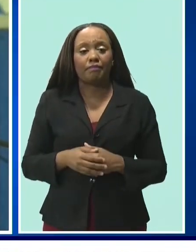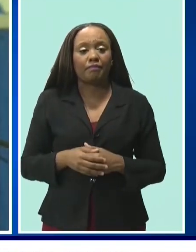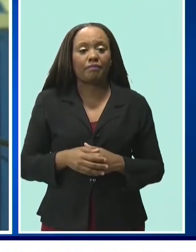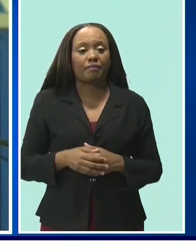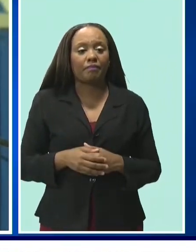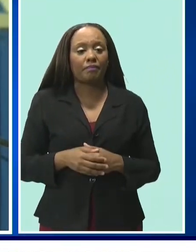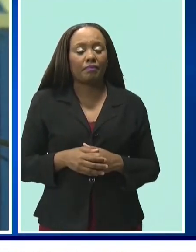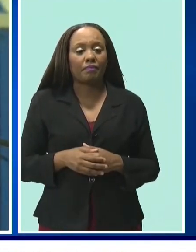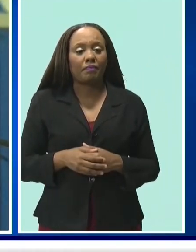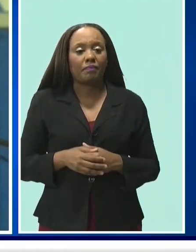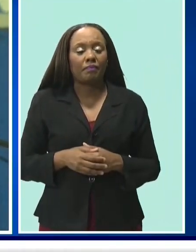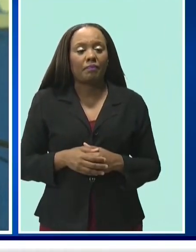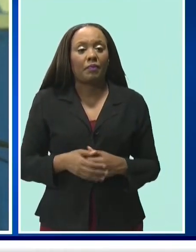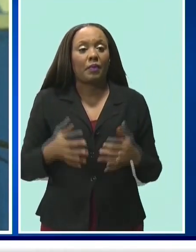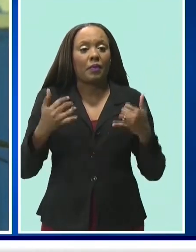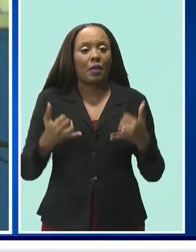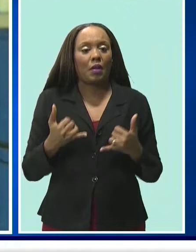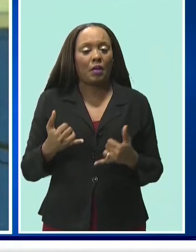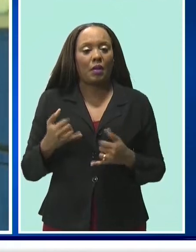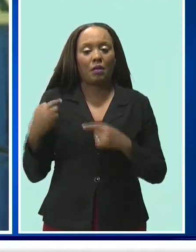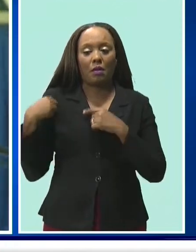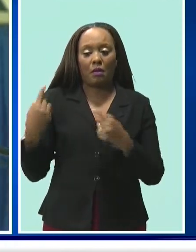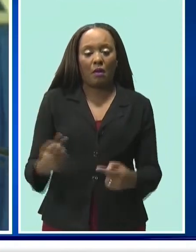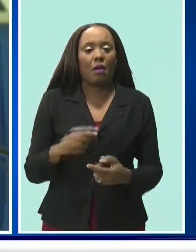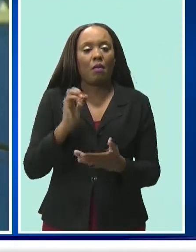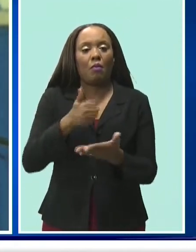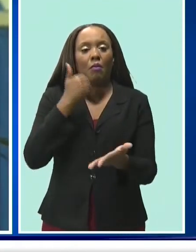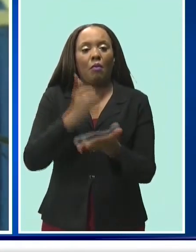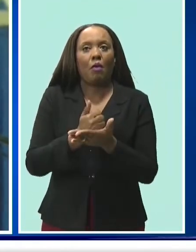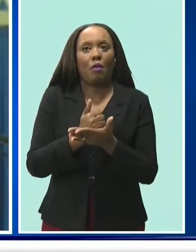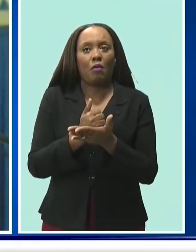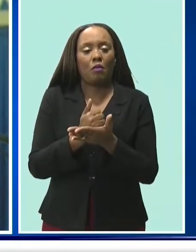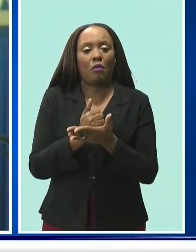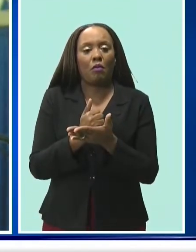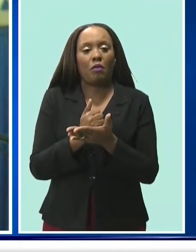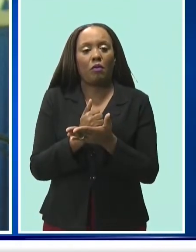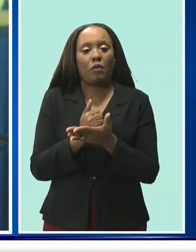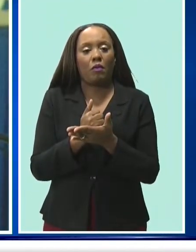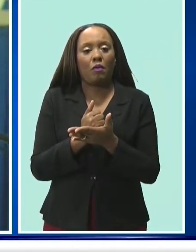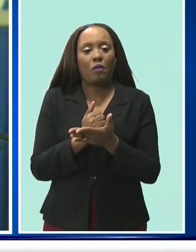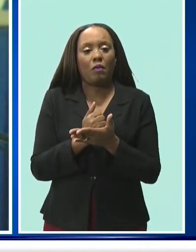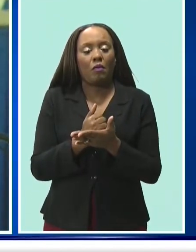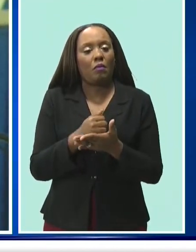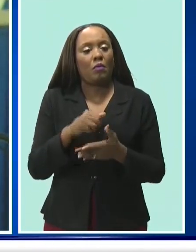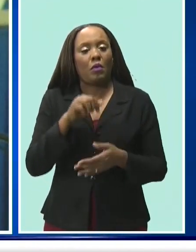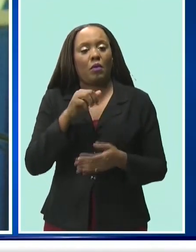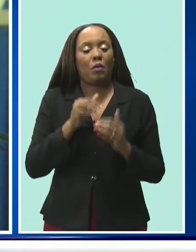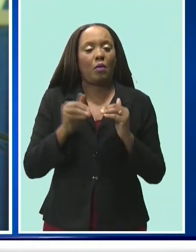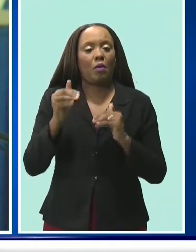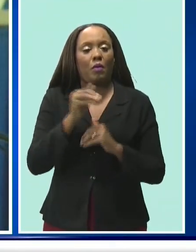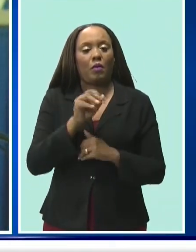have approved 2,800 loans to the tune of